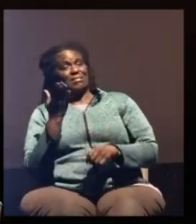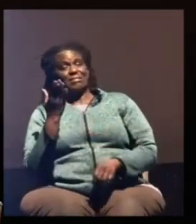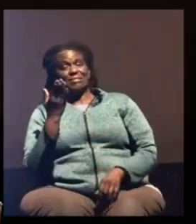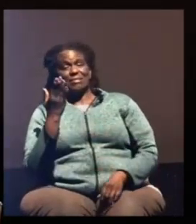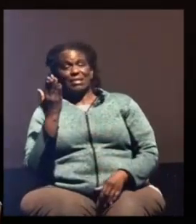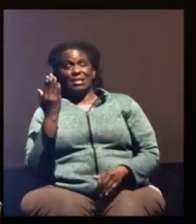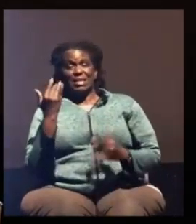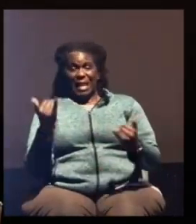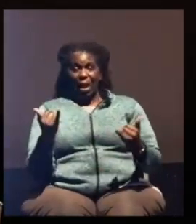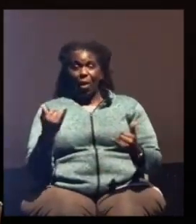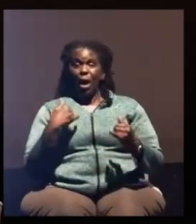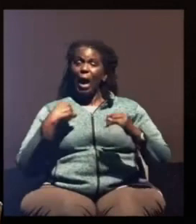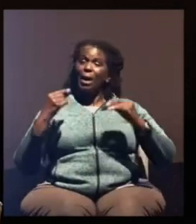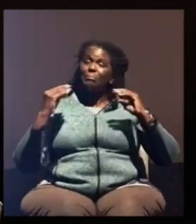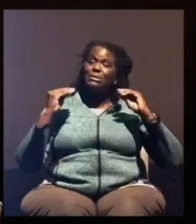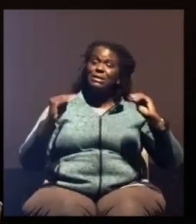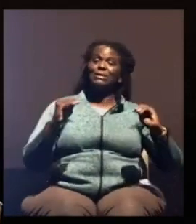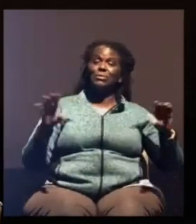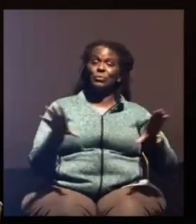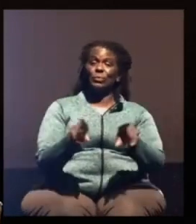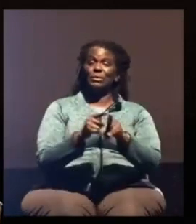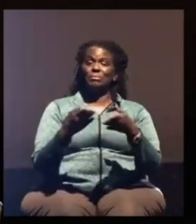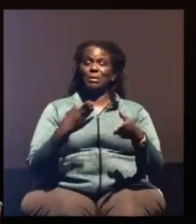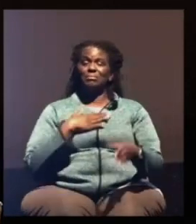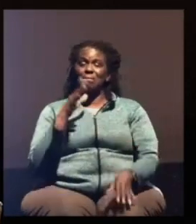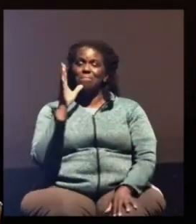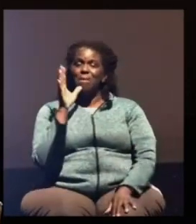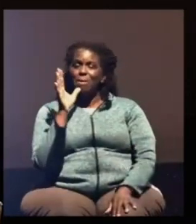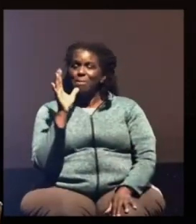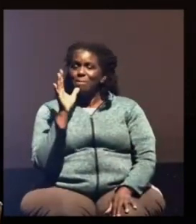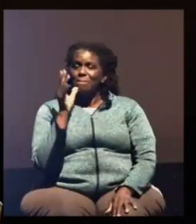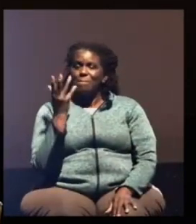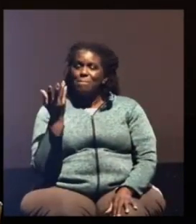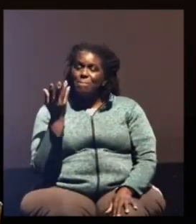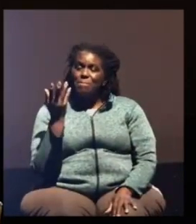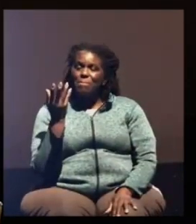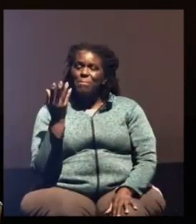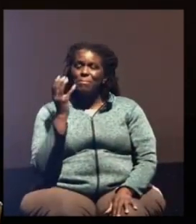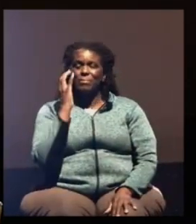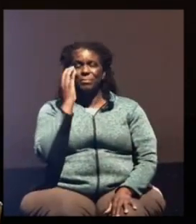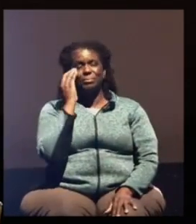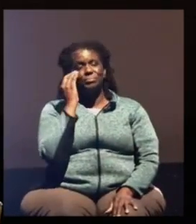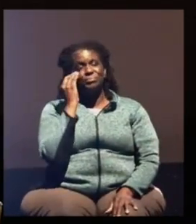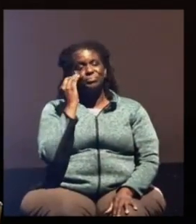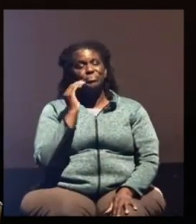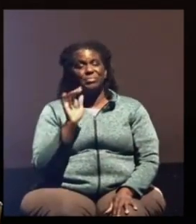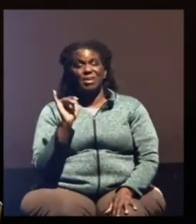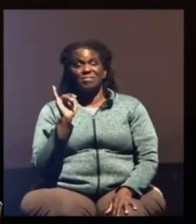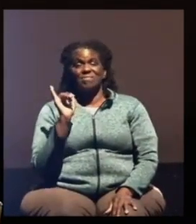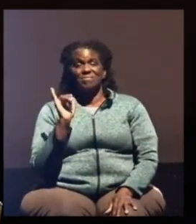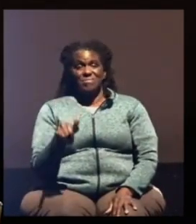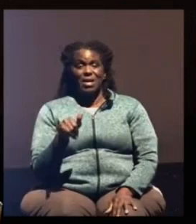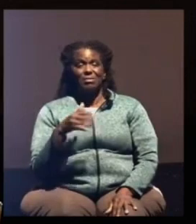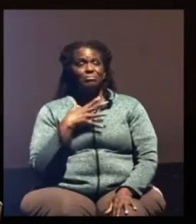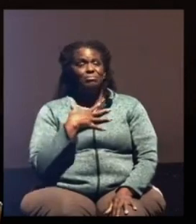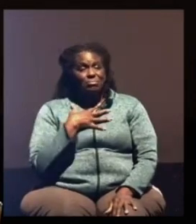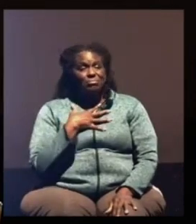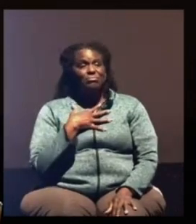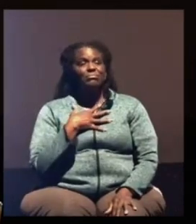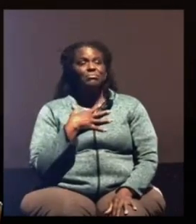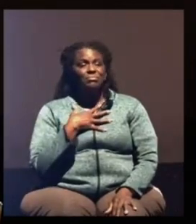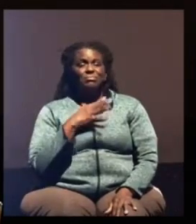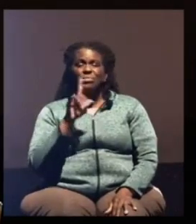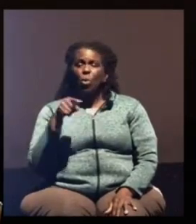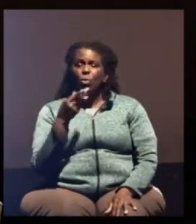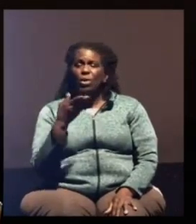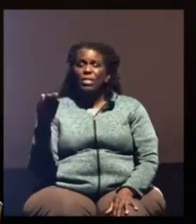here teaching, doing the same thing. And, you know, that probably was really the only thing I